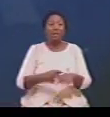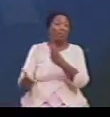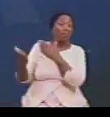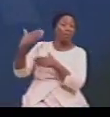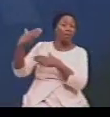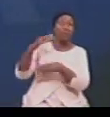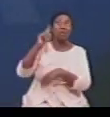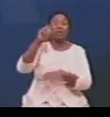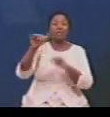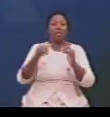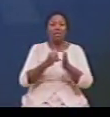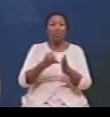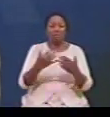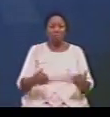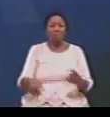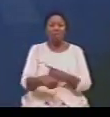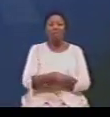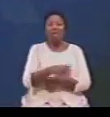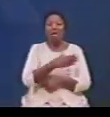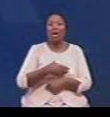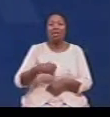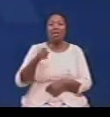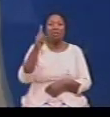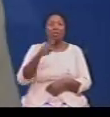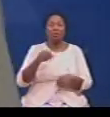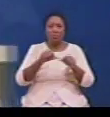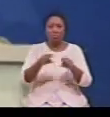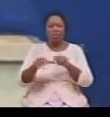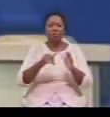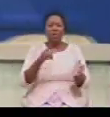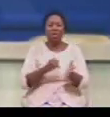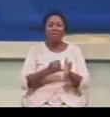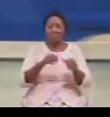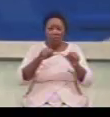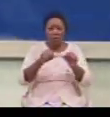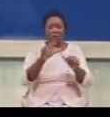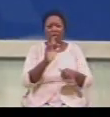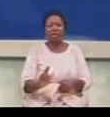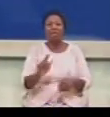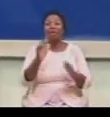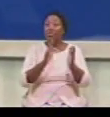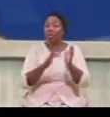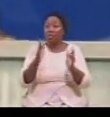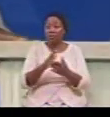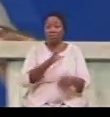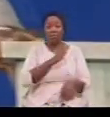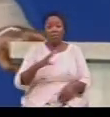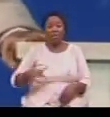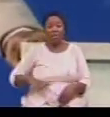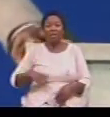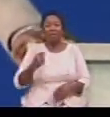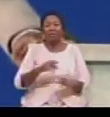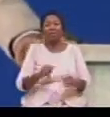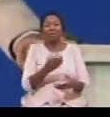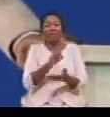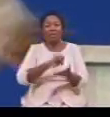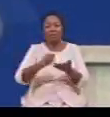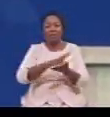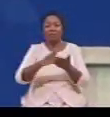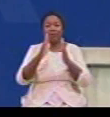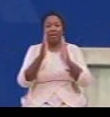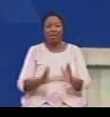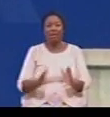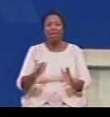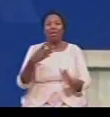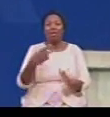He does it today, and he goes on doing it perpetually. Jesus Christ, the sanctifier,